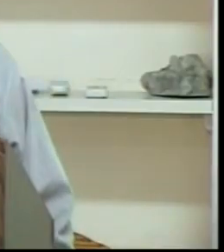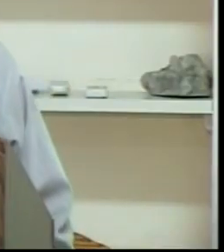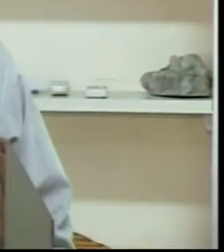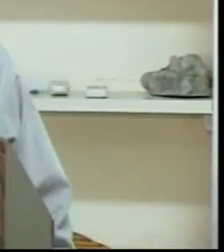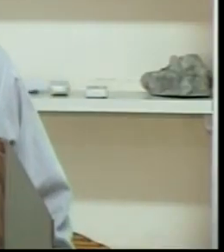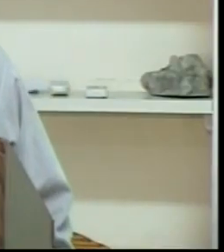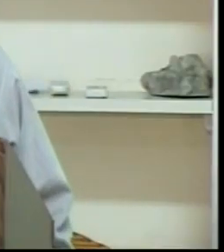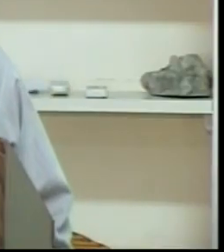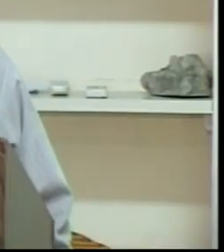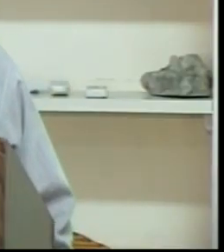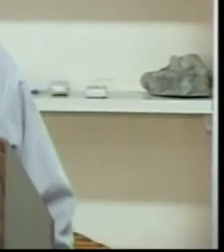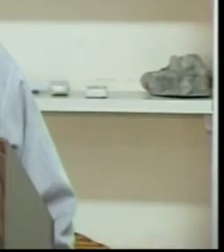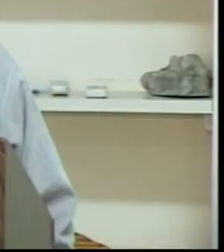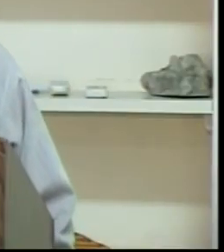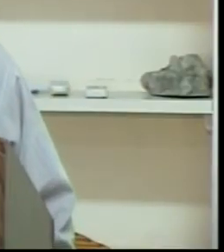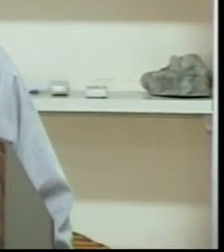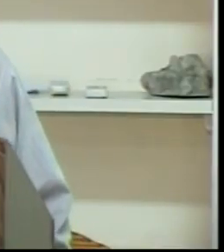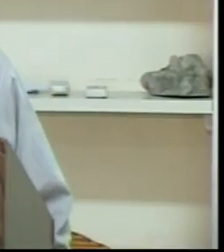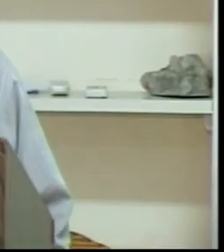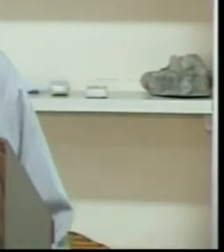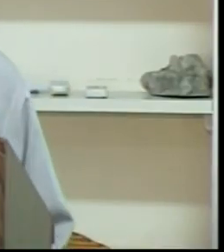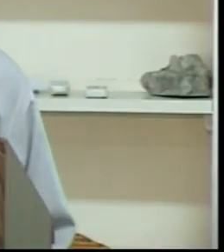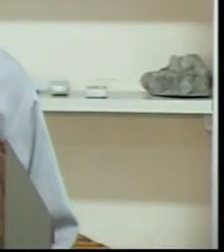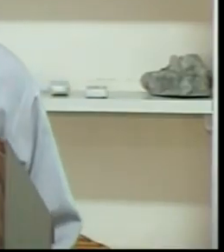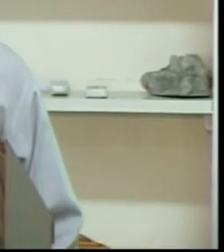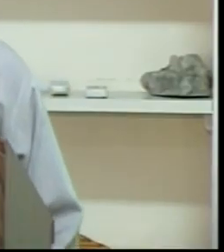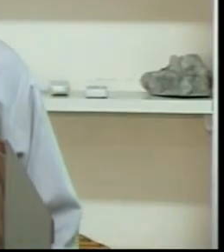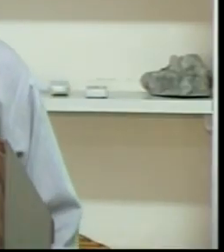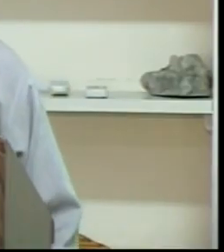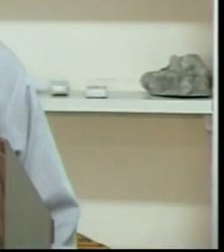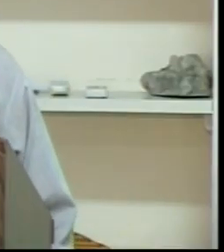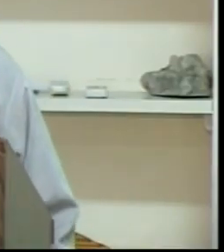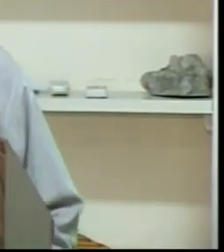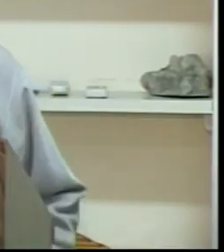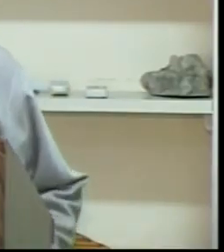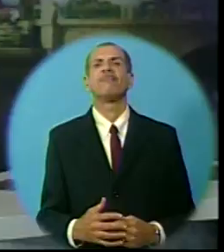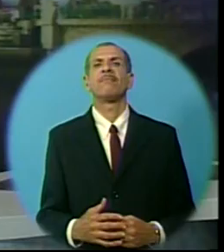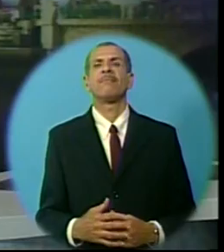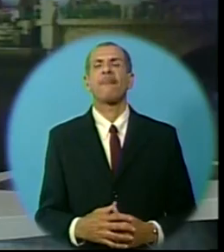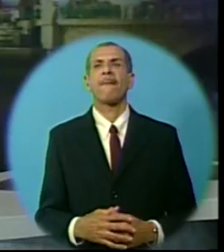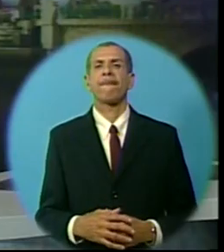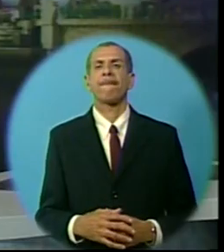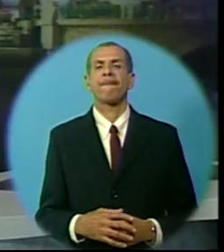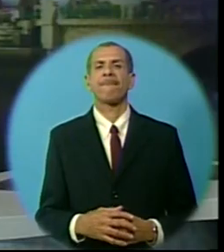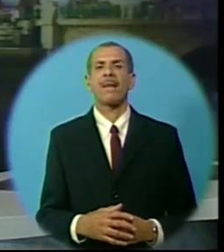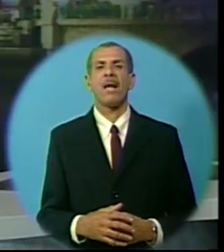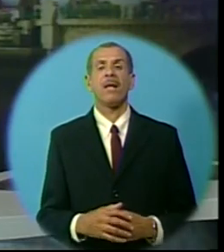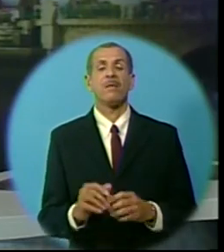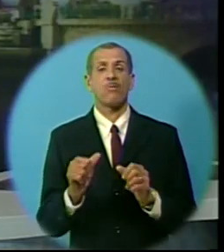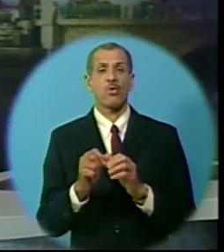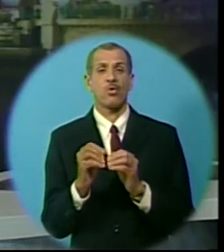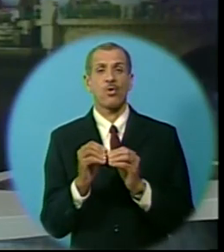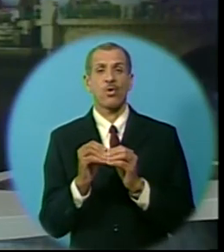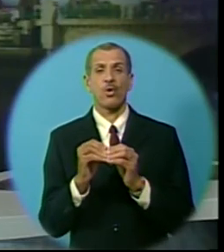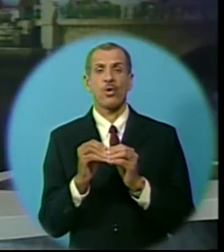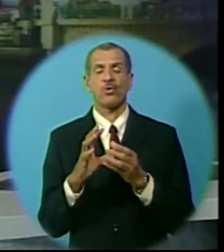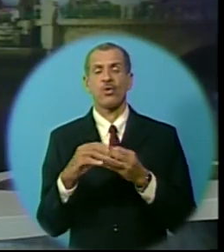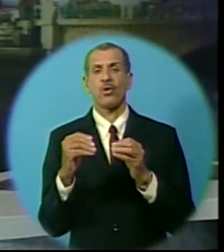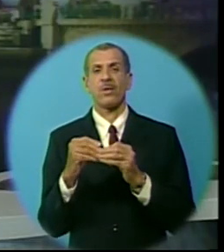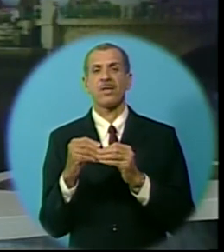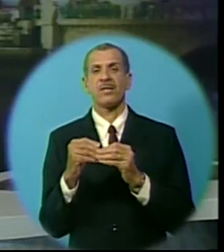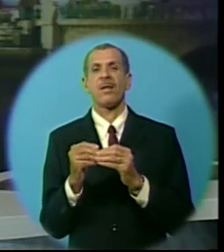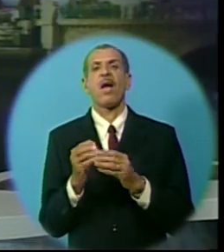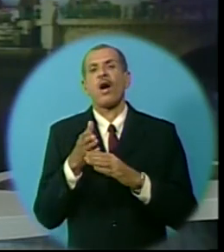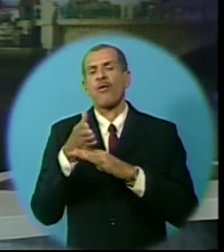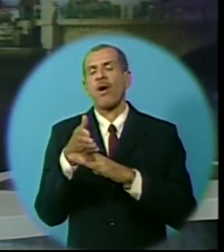around much longer, but we are always welcoming new persons to the association. Still to come, a look at the major stories across our